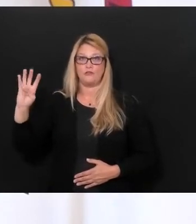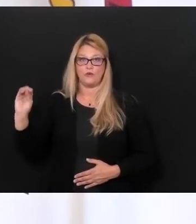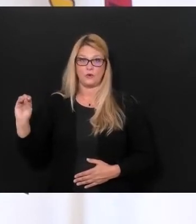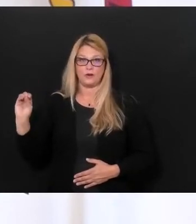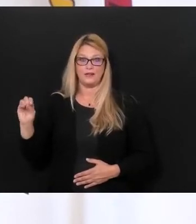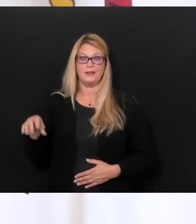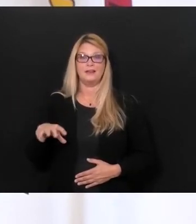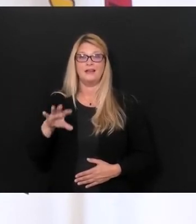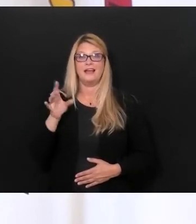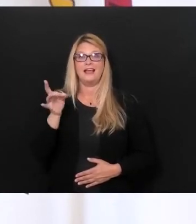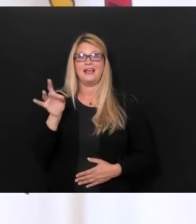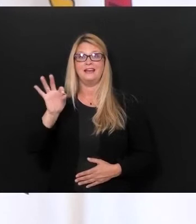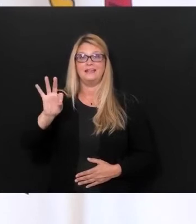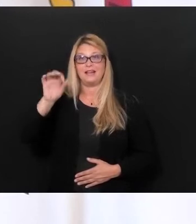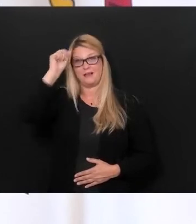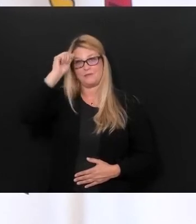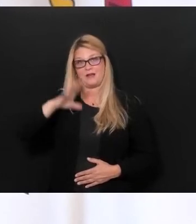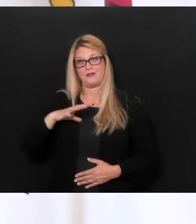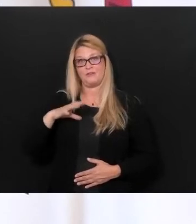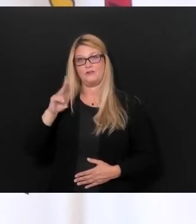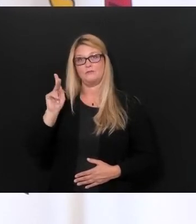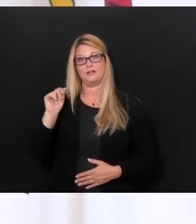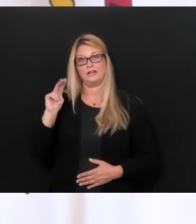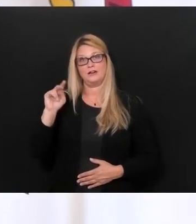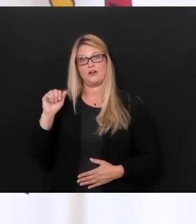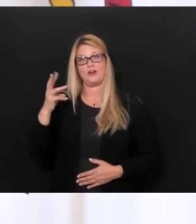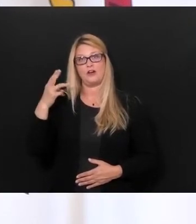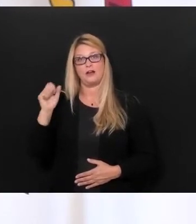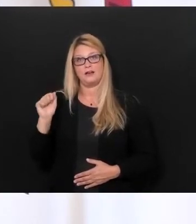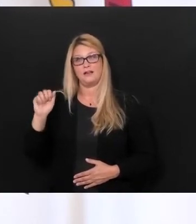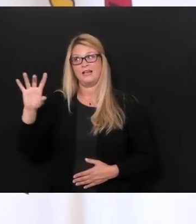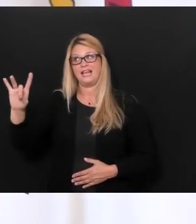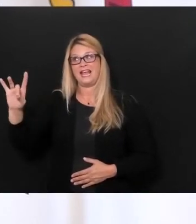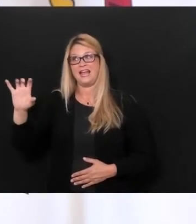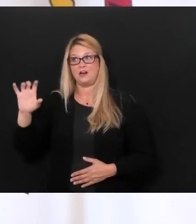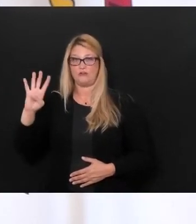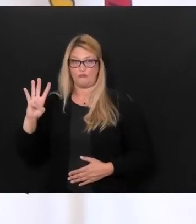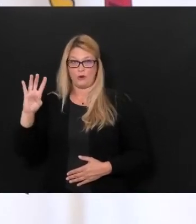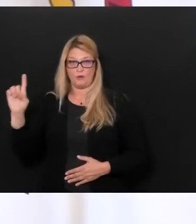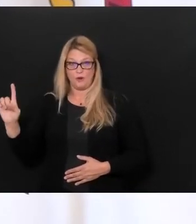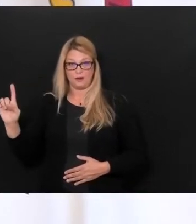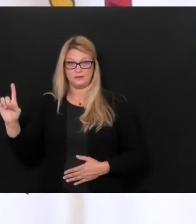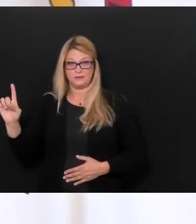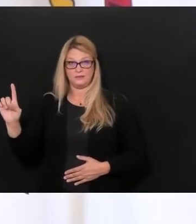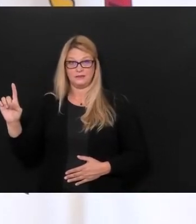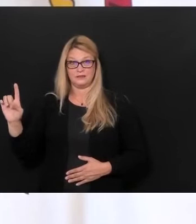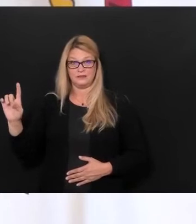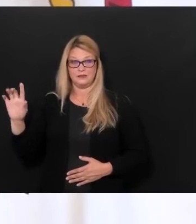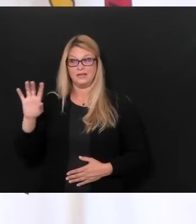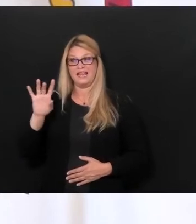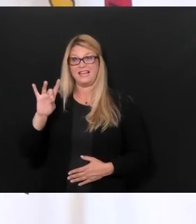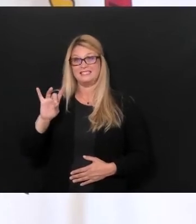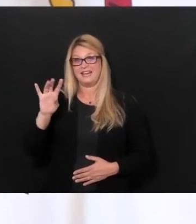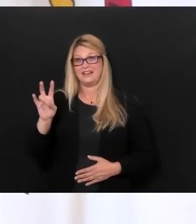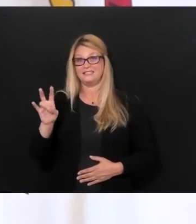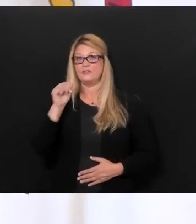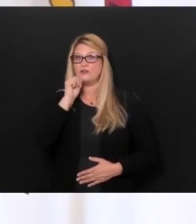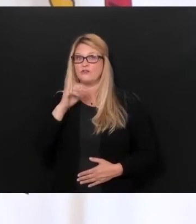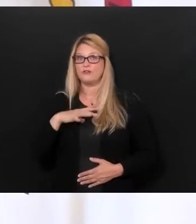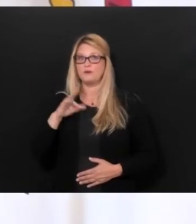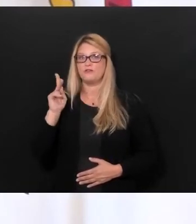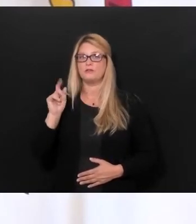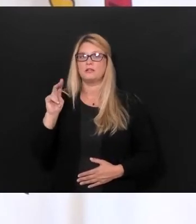an 89-year-old male from Kanawha County. And our 841st death, an 87-year-old female